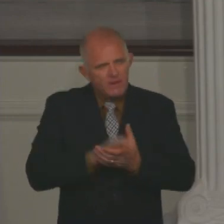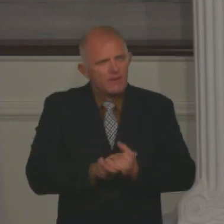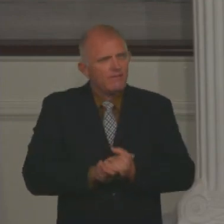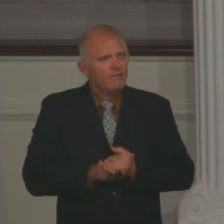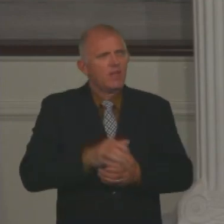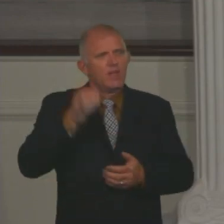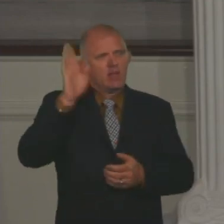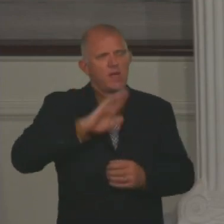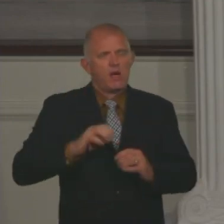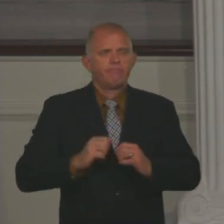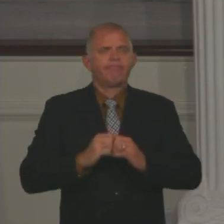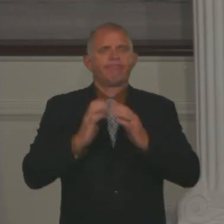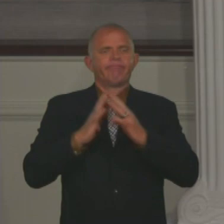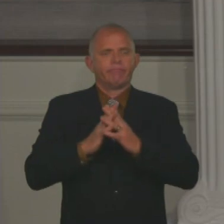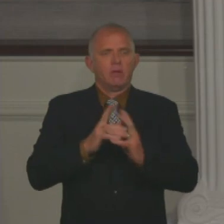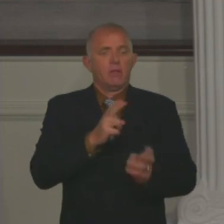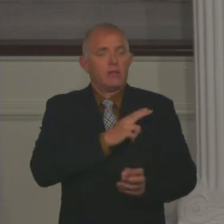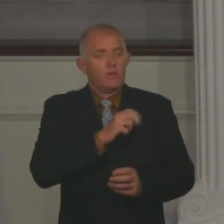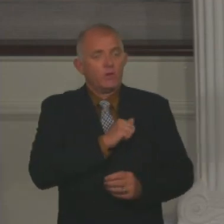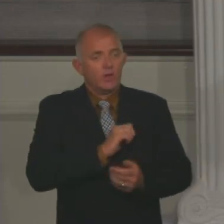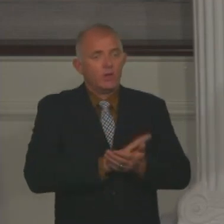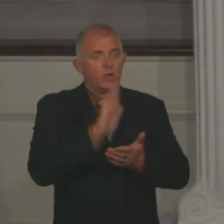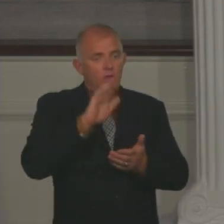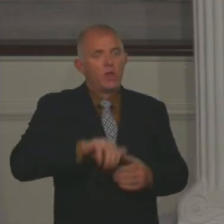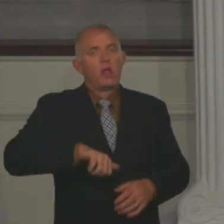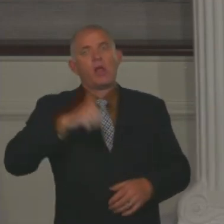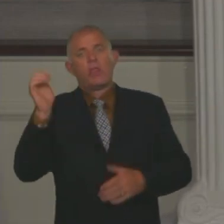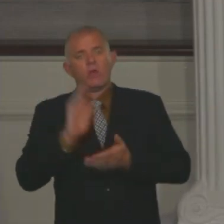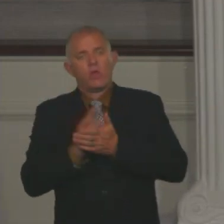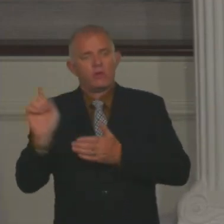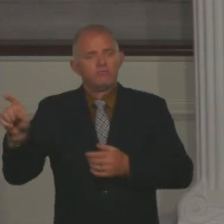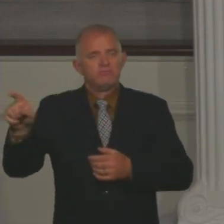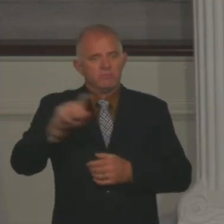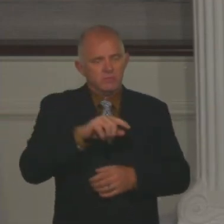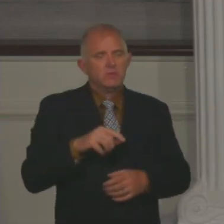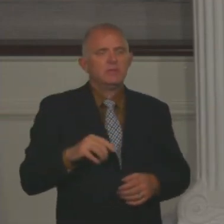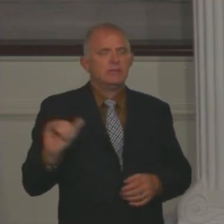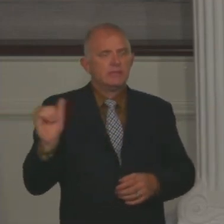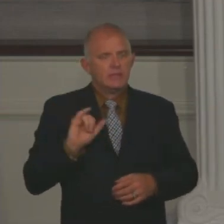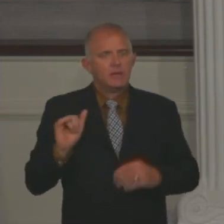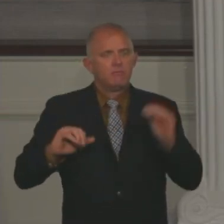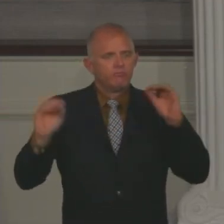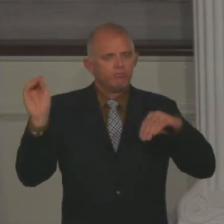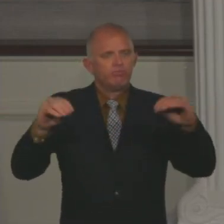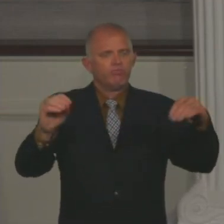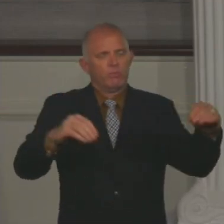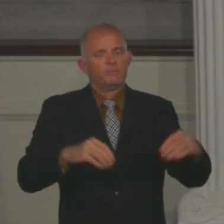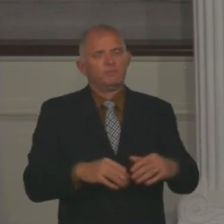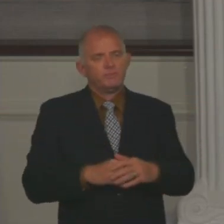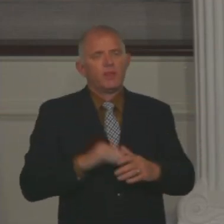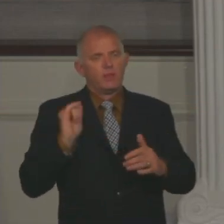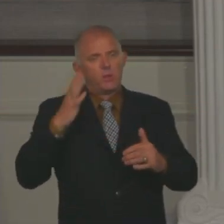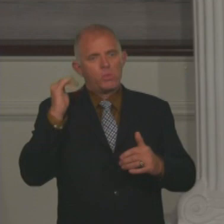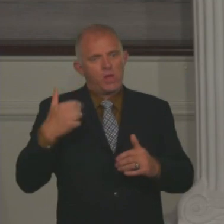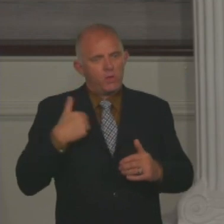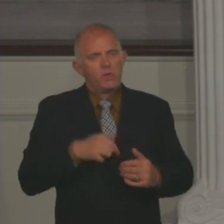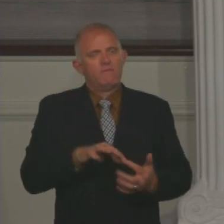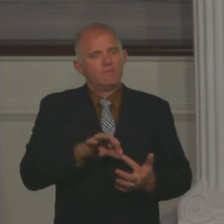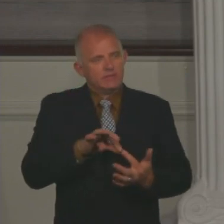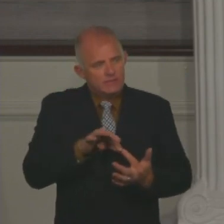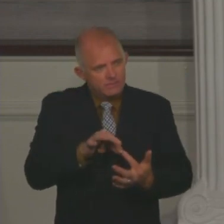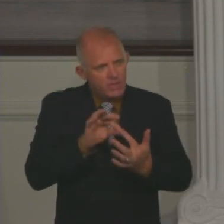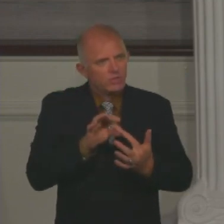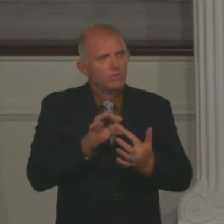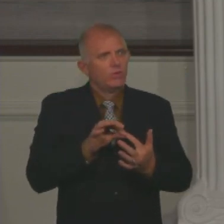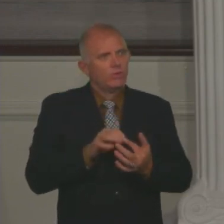Anderson College and great colleges like it on the map. Why they're so needed is